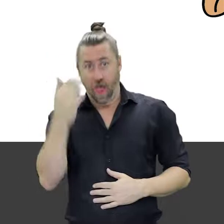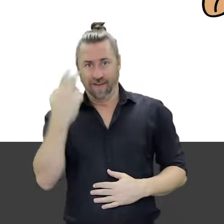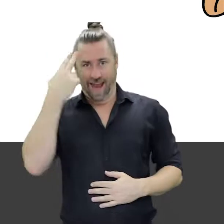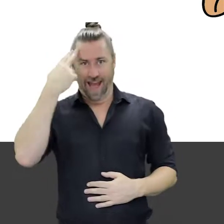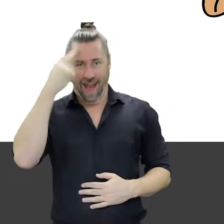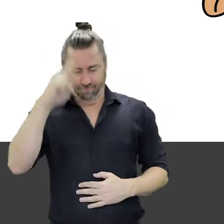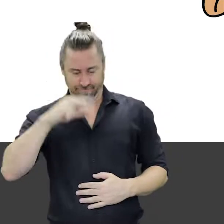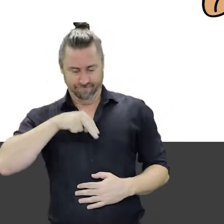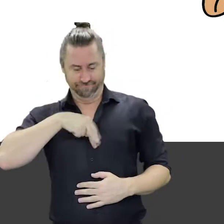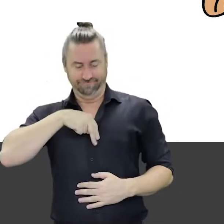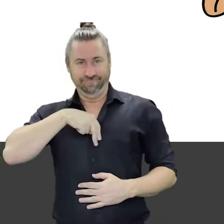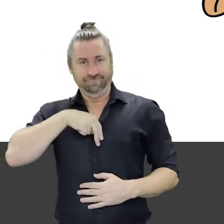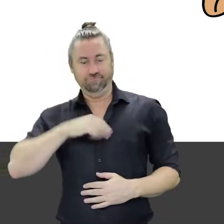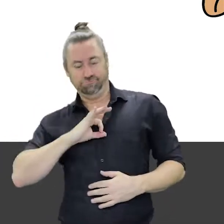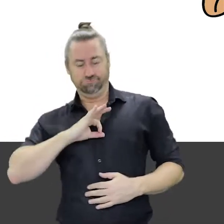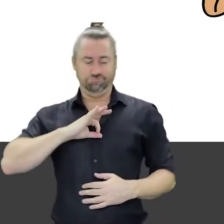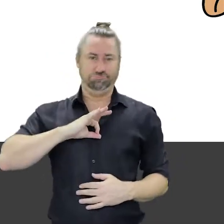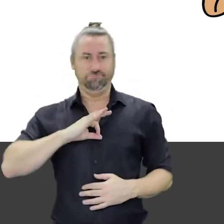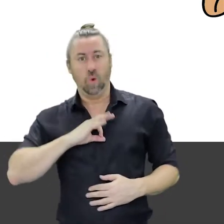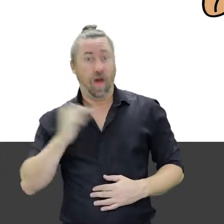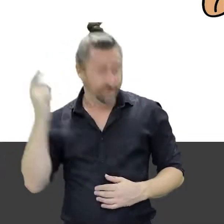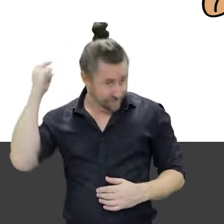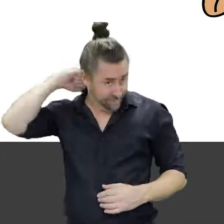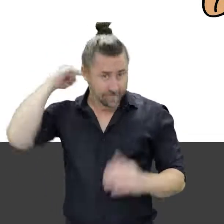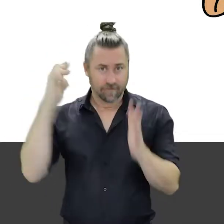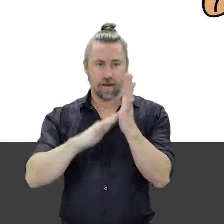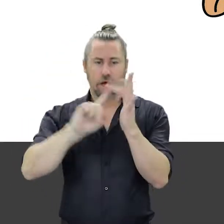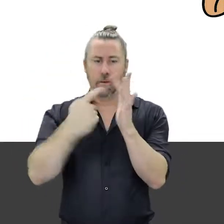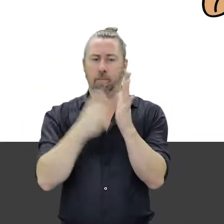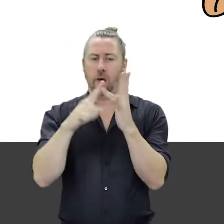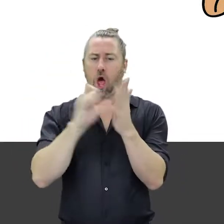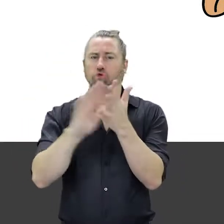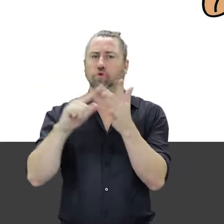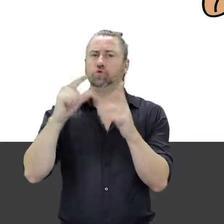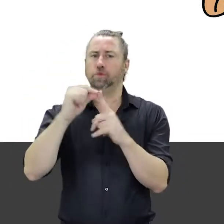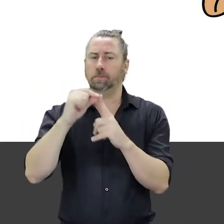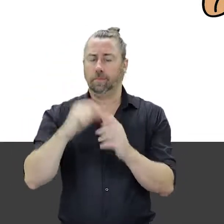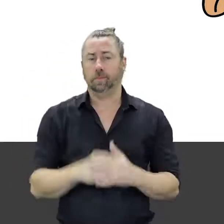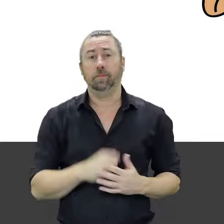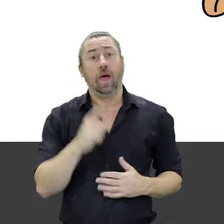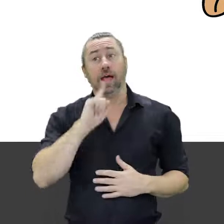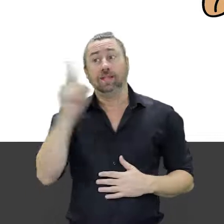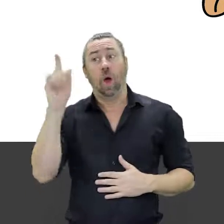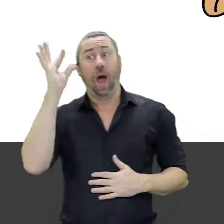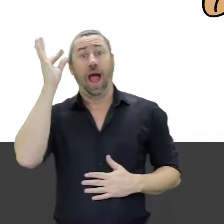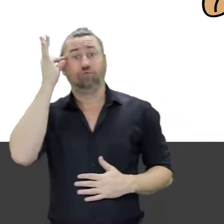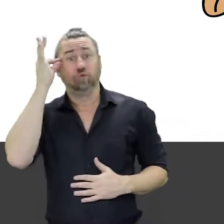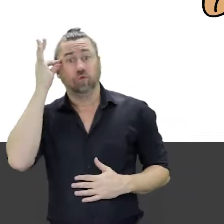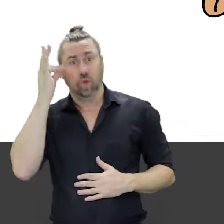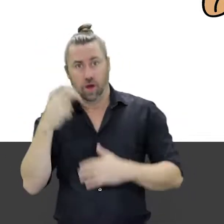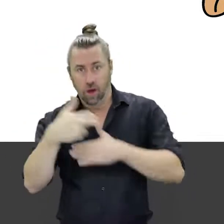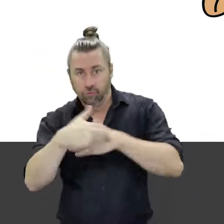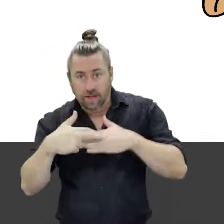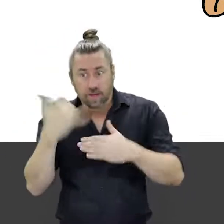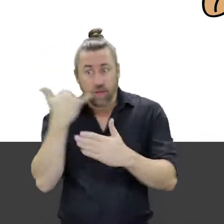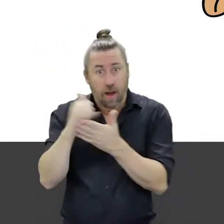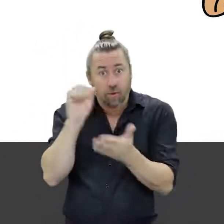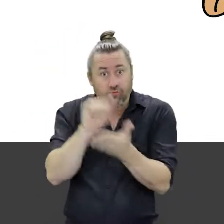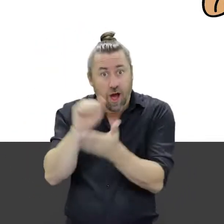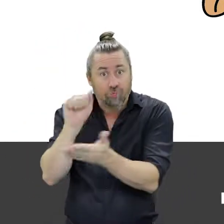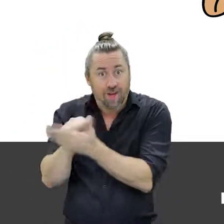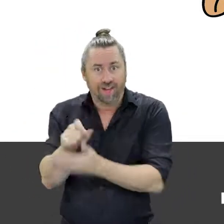identified with a microchip. Make sure your contact details are correct with council, and your microchip